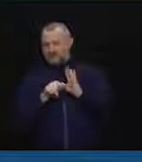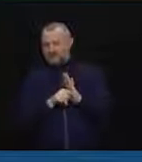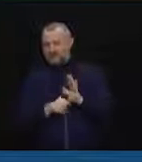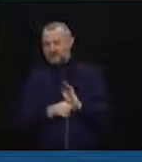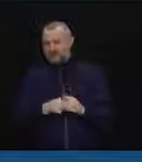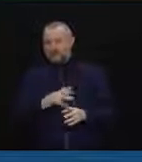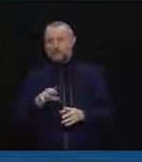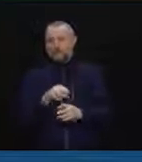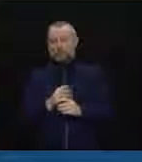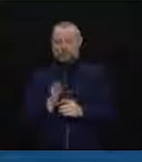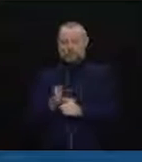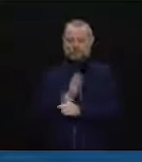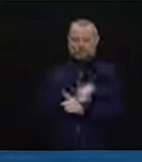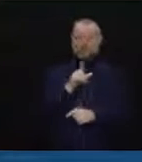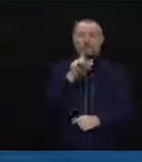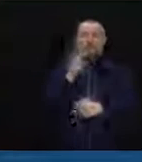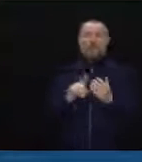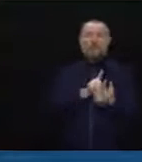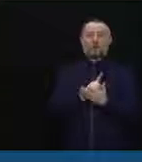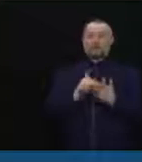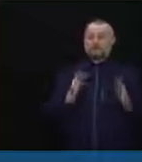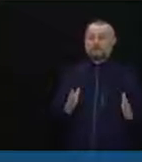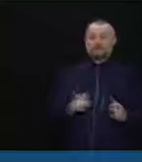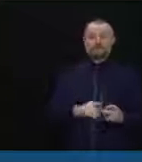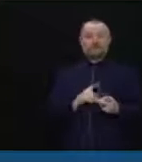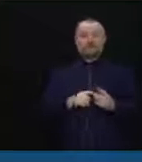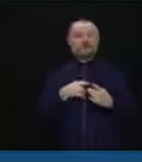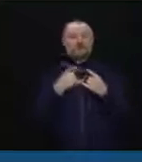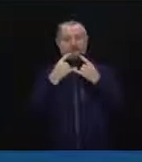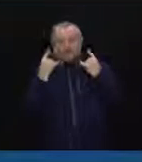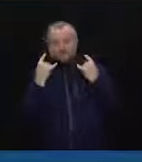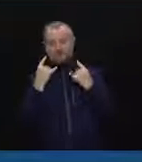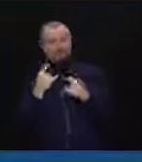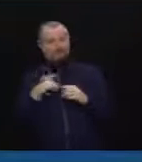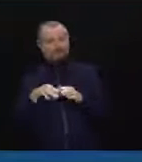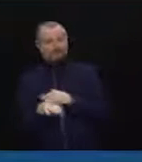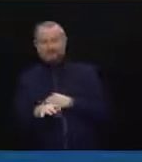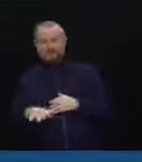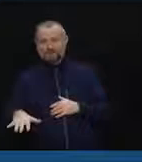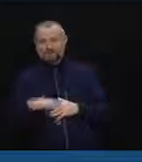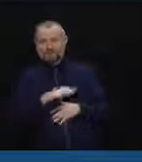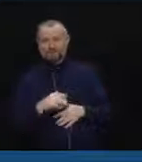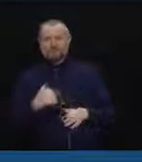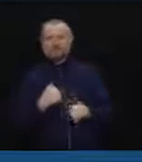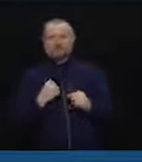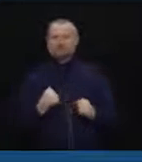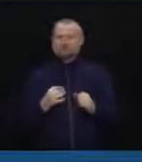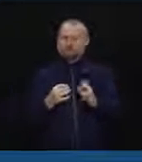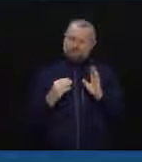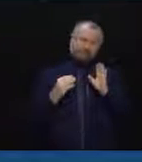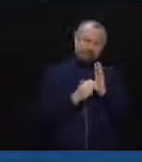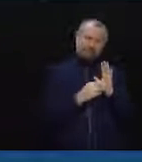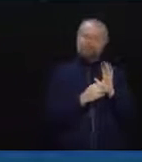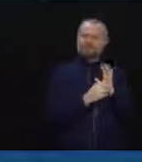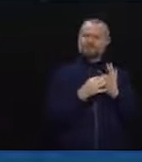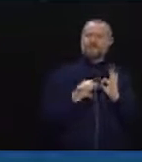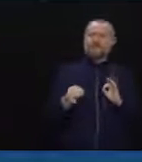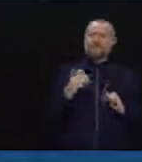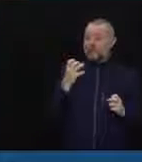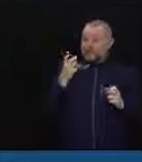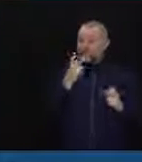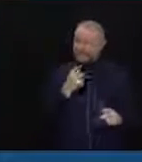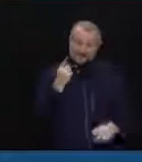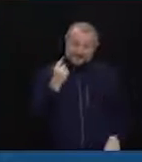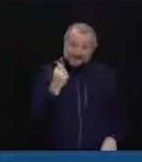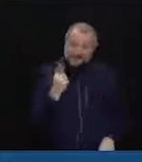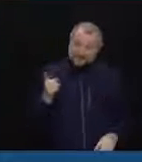visiting families, again, this is a strong statement that yes, you can still visit people, but we're going to ask you to do it safely so you